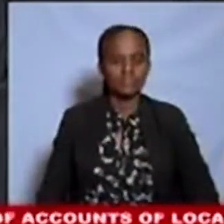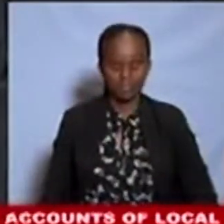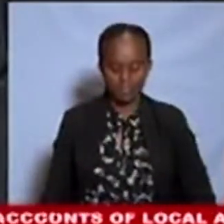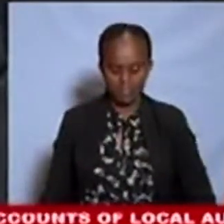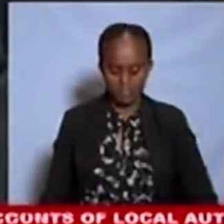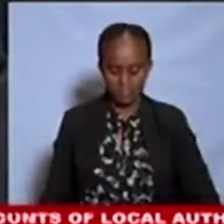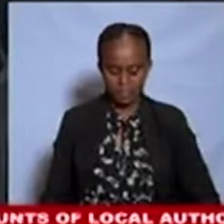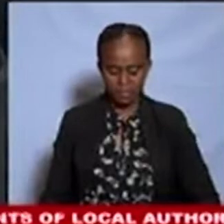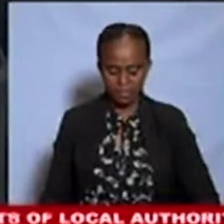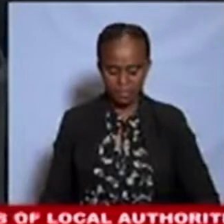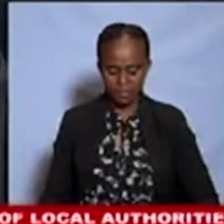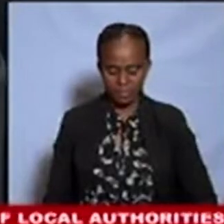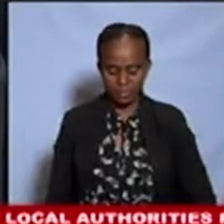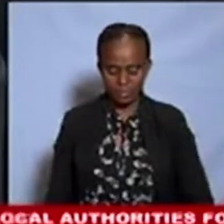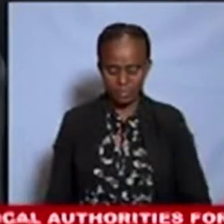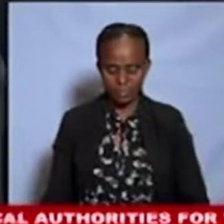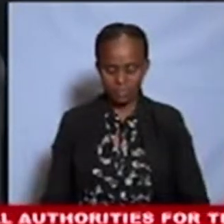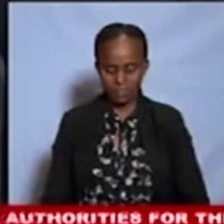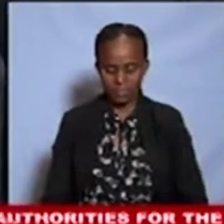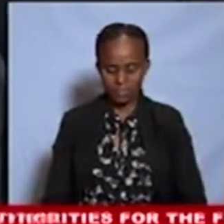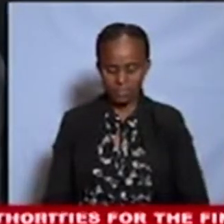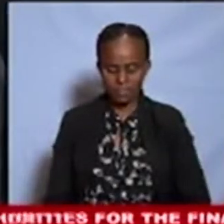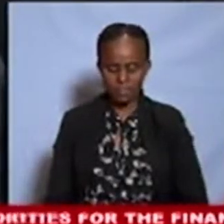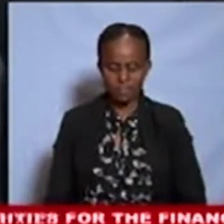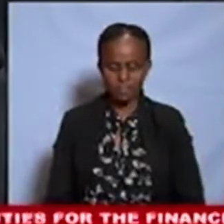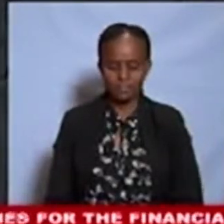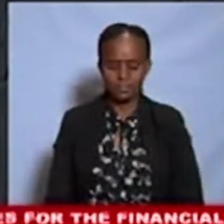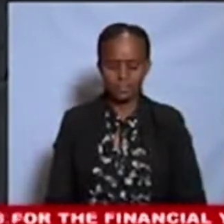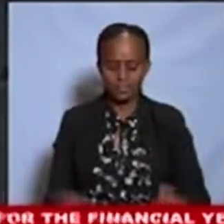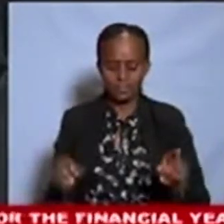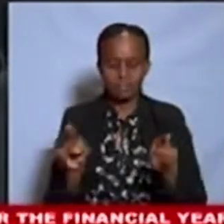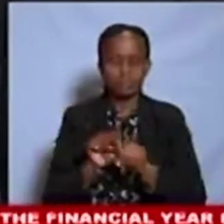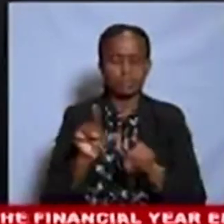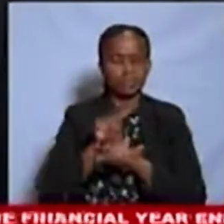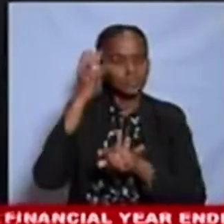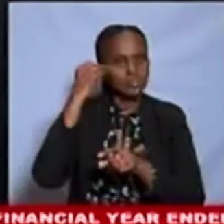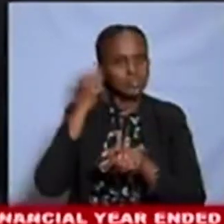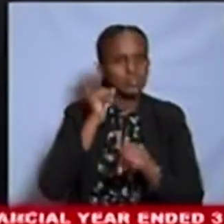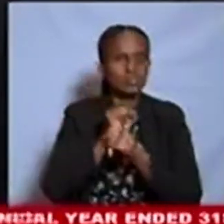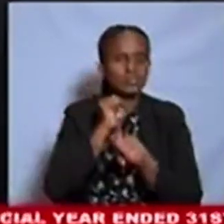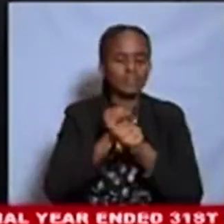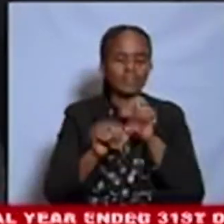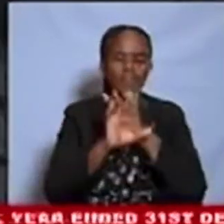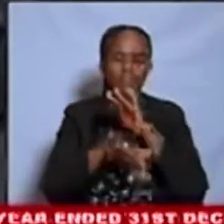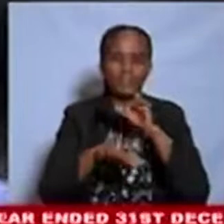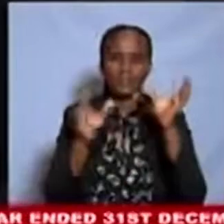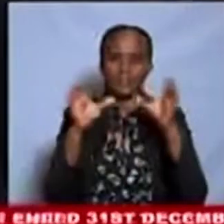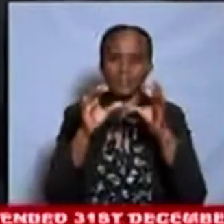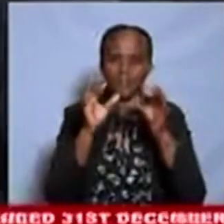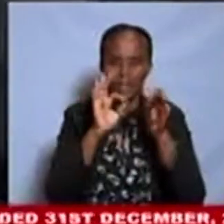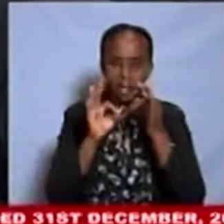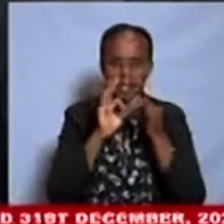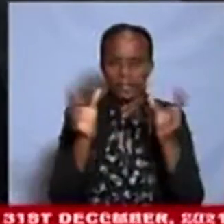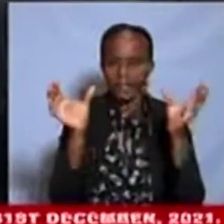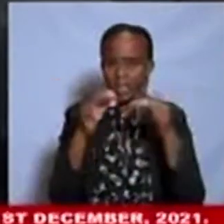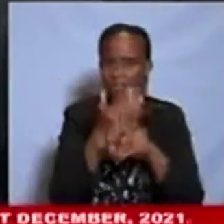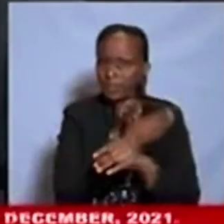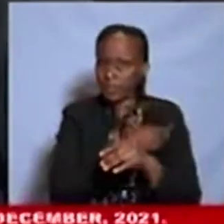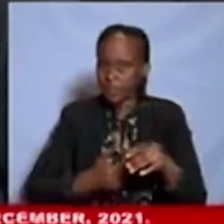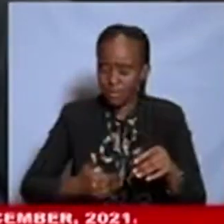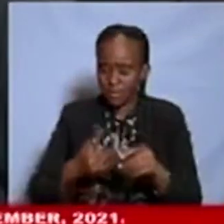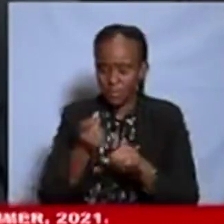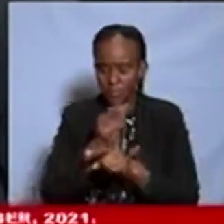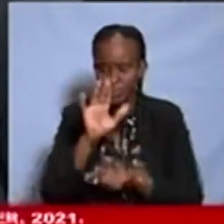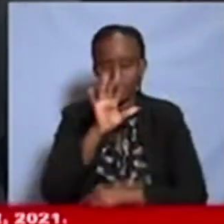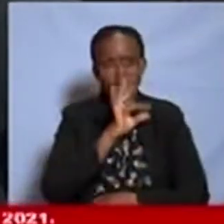council and is being paid. I'm sure if the council was serious, from